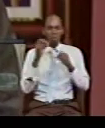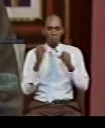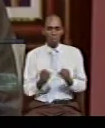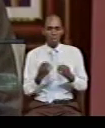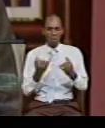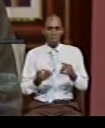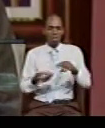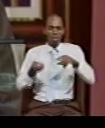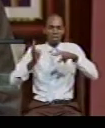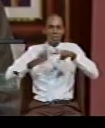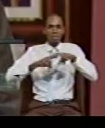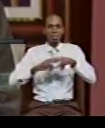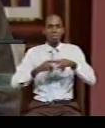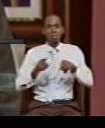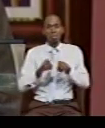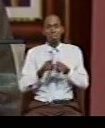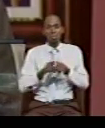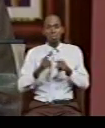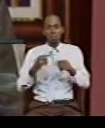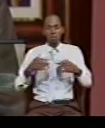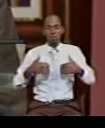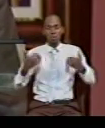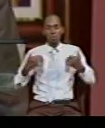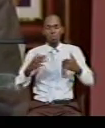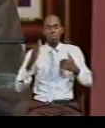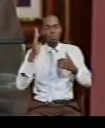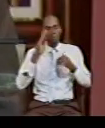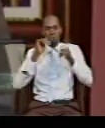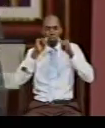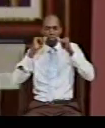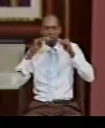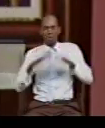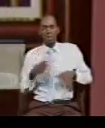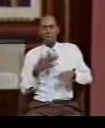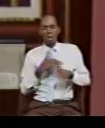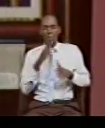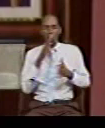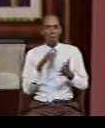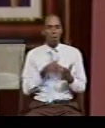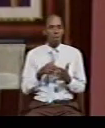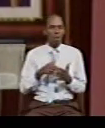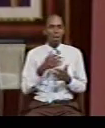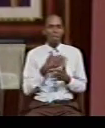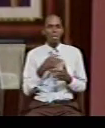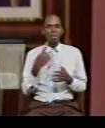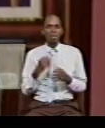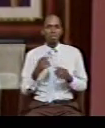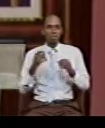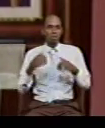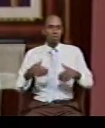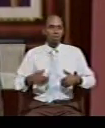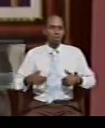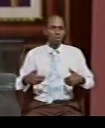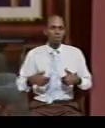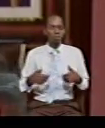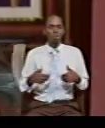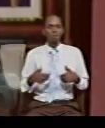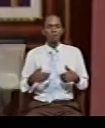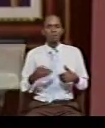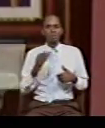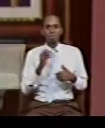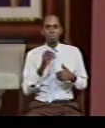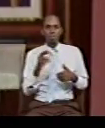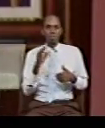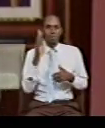the youth shall faint and be weary, and the young men shall utterly fall.